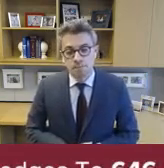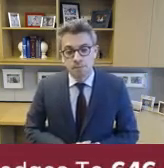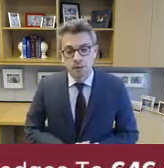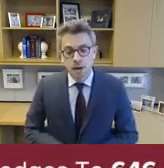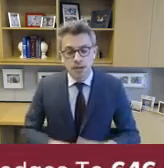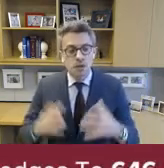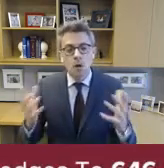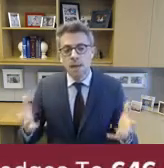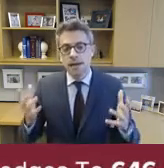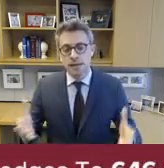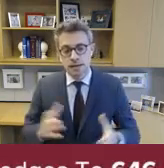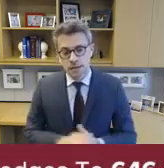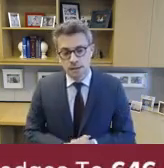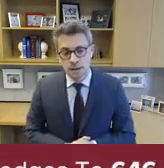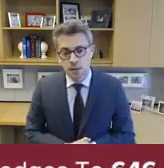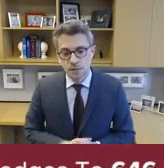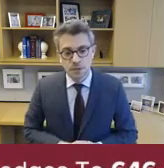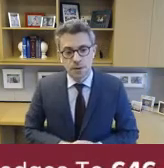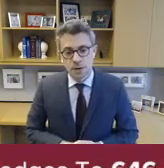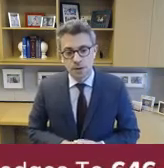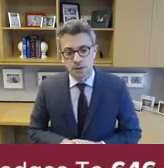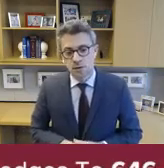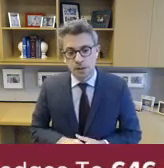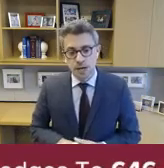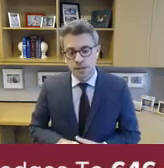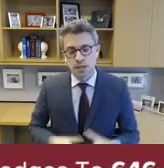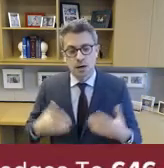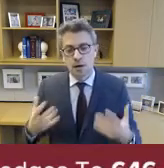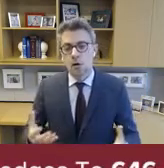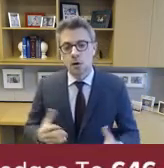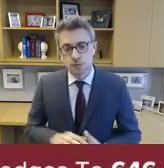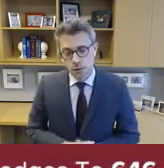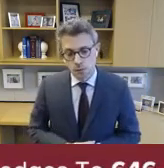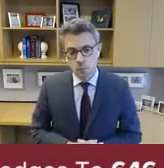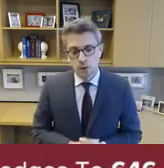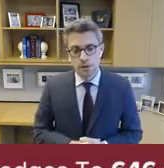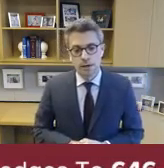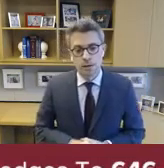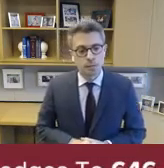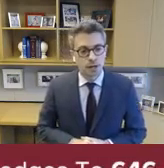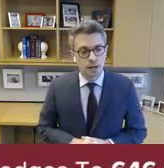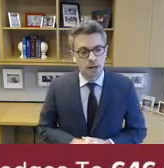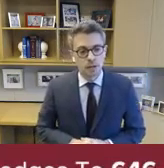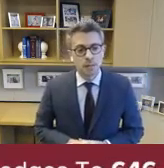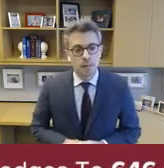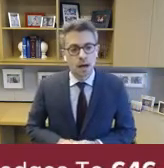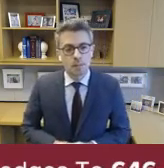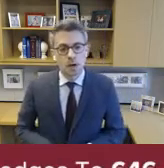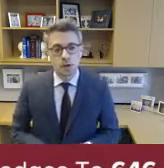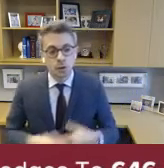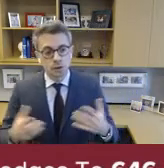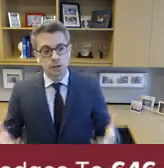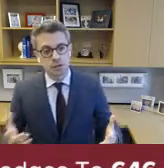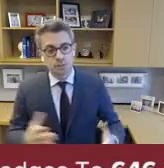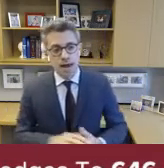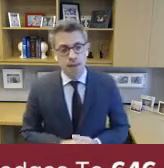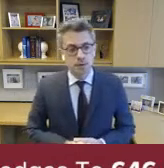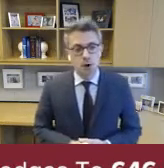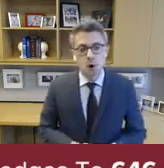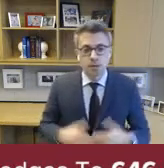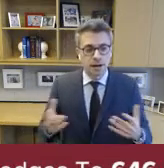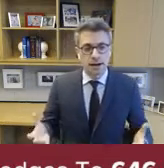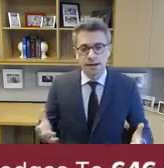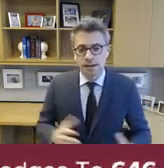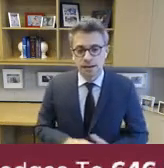by so many things that we've experienced over the last year and all of the good work that NLP does. You could just